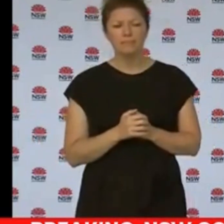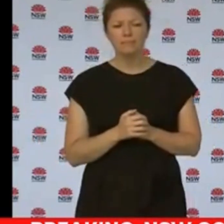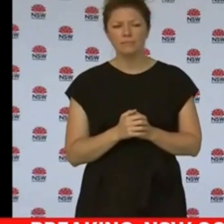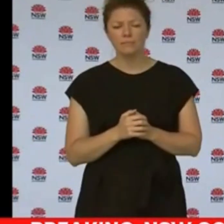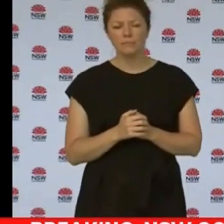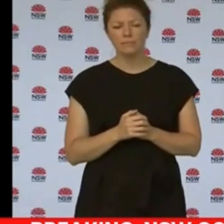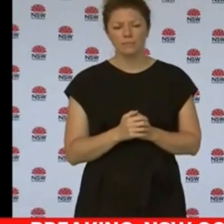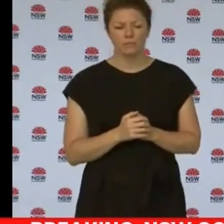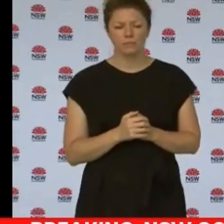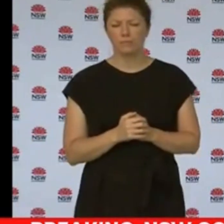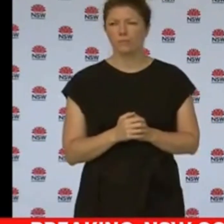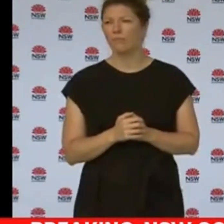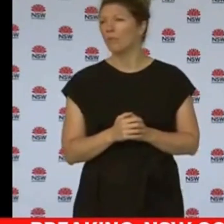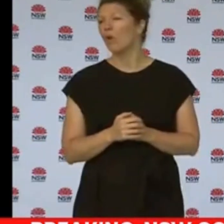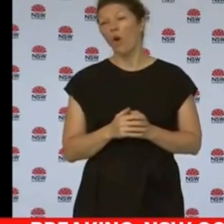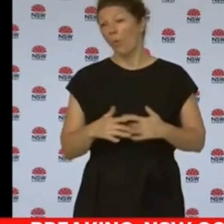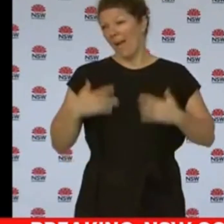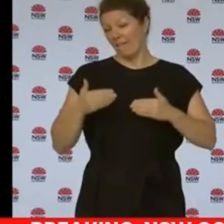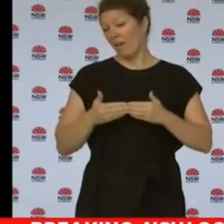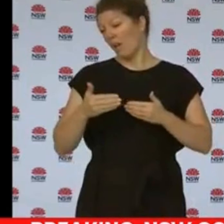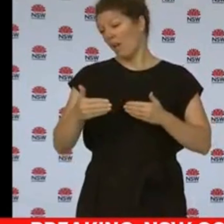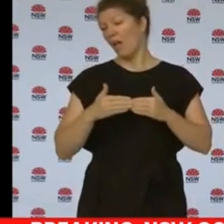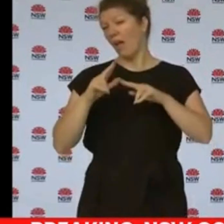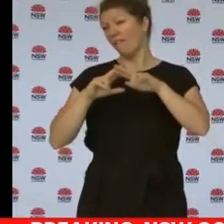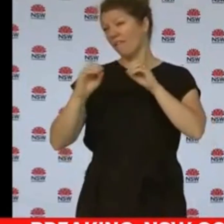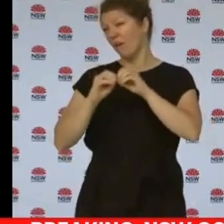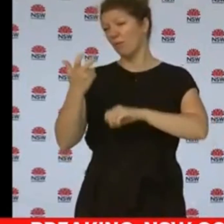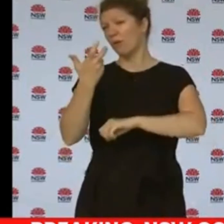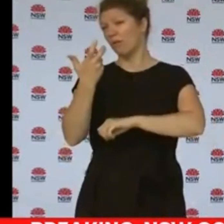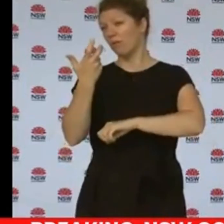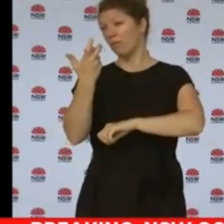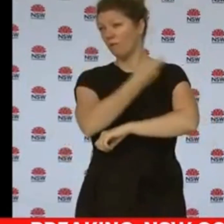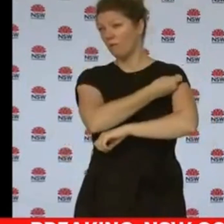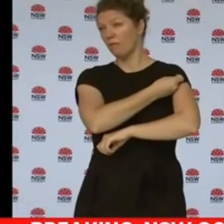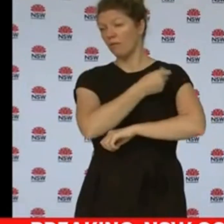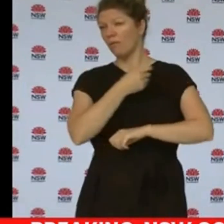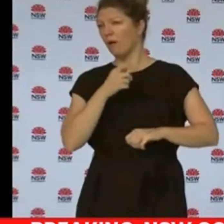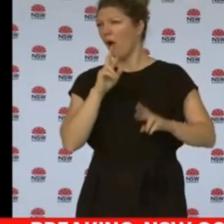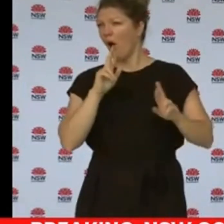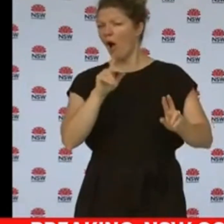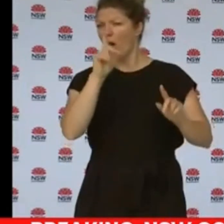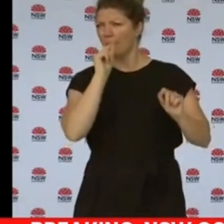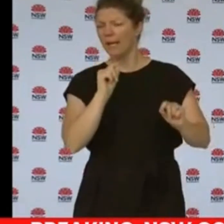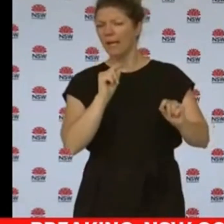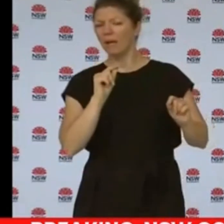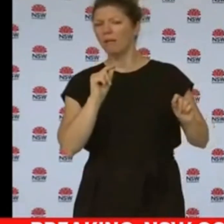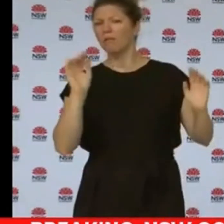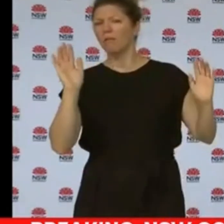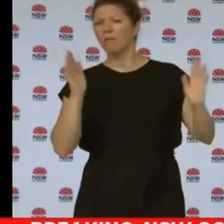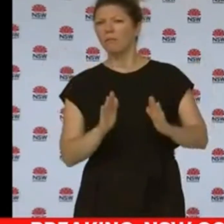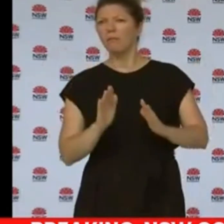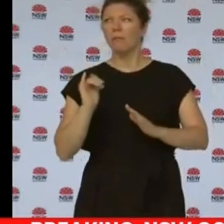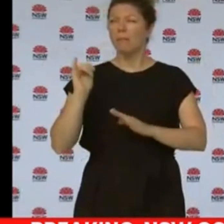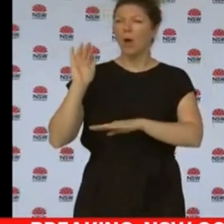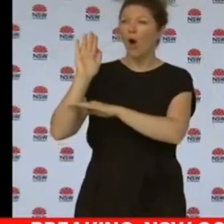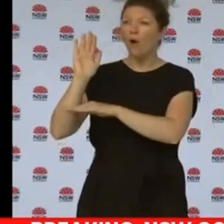on the fact that there'll be some level, although minimum, vaccine rollout from mid-February, that we'll have a pause in quarantine, the